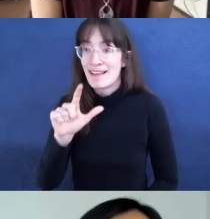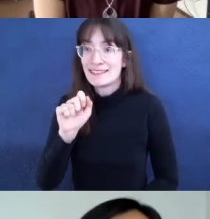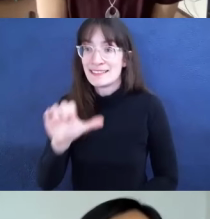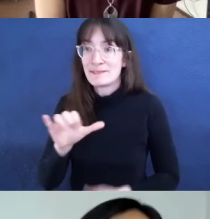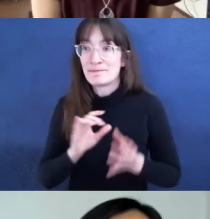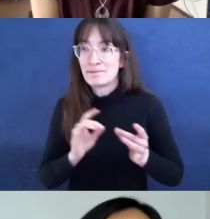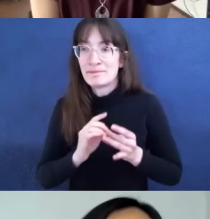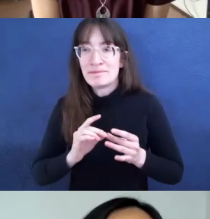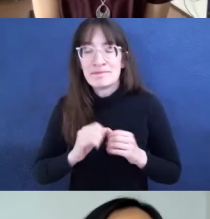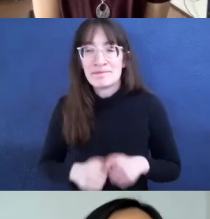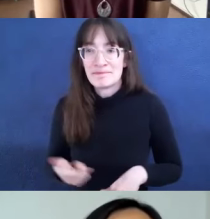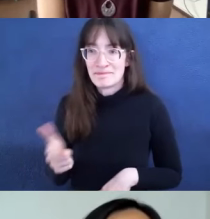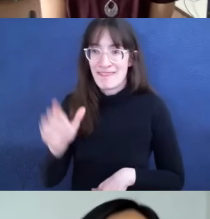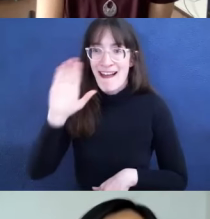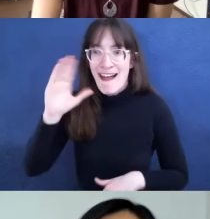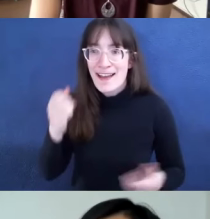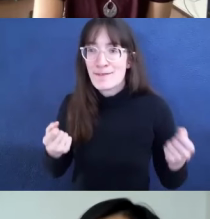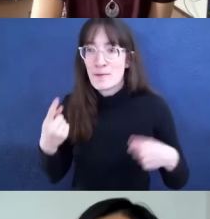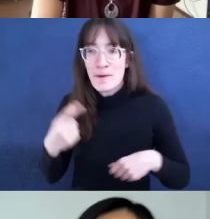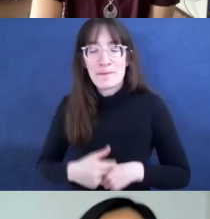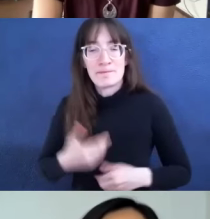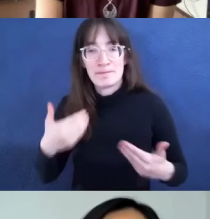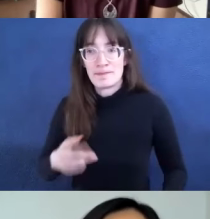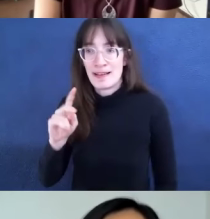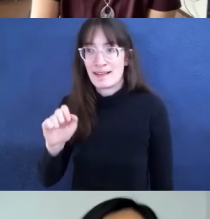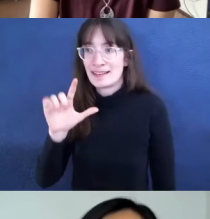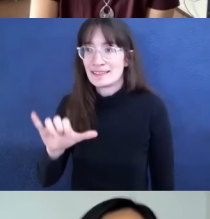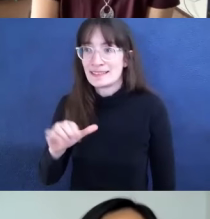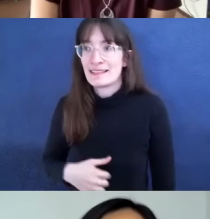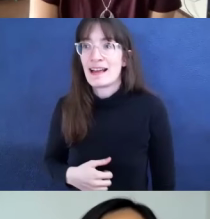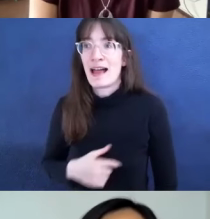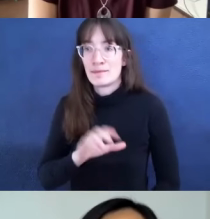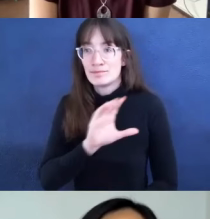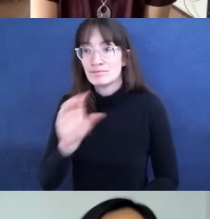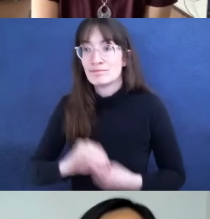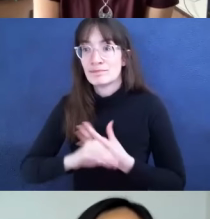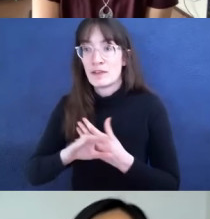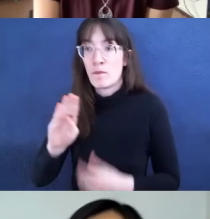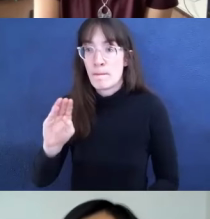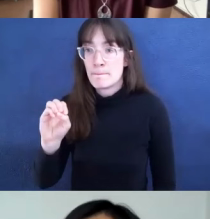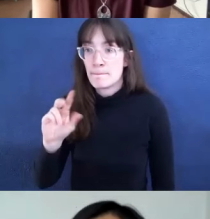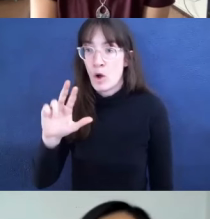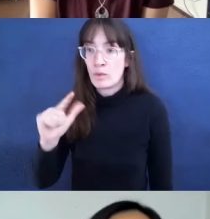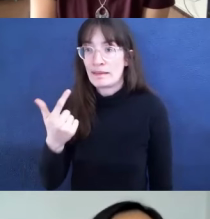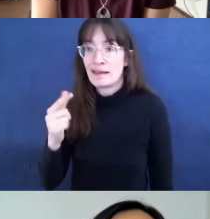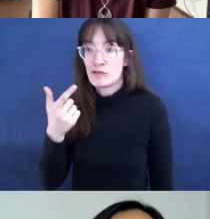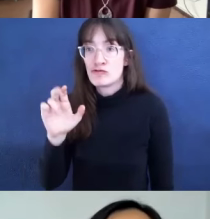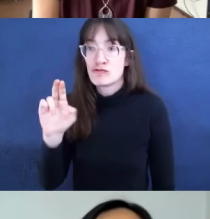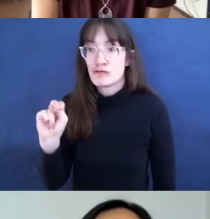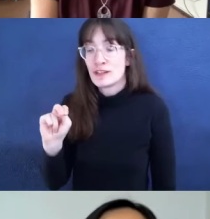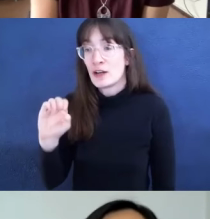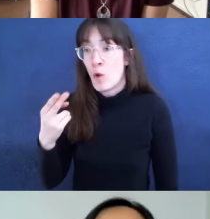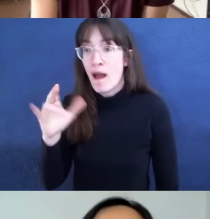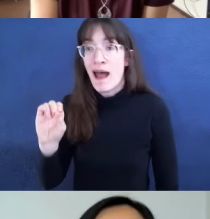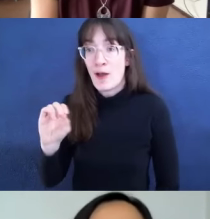Hi, everyone. My name is Kelsey. I'm zooming to you from Bowling Green, Ohio, but I will soon be moving to